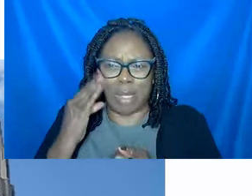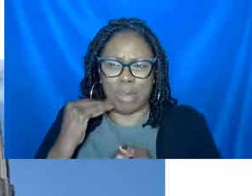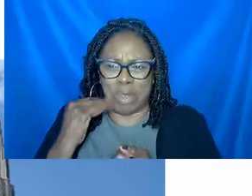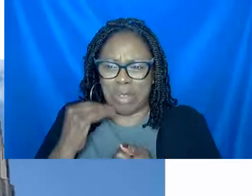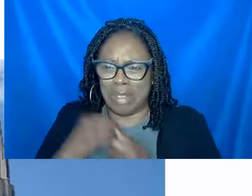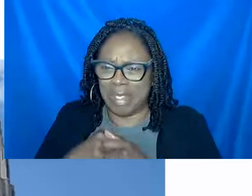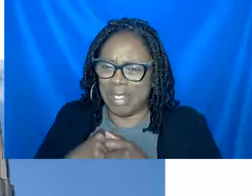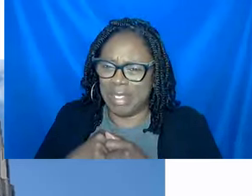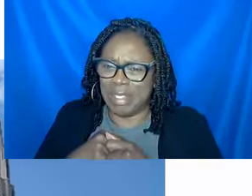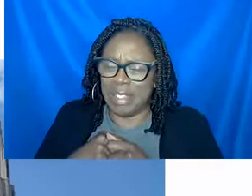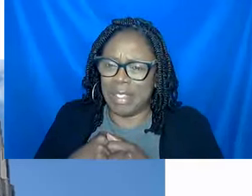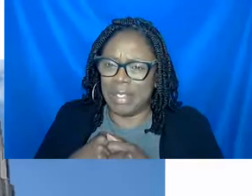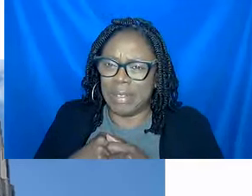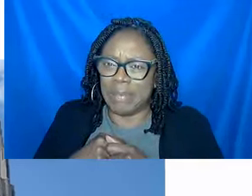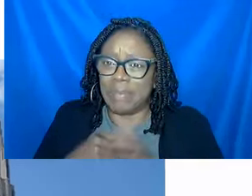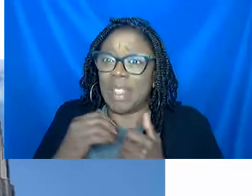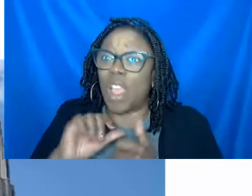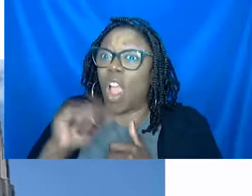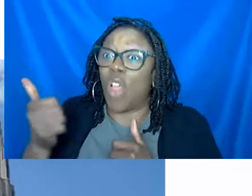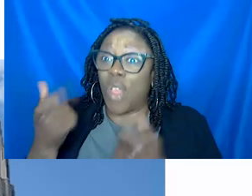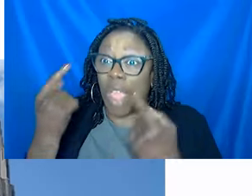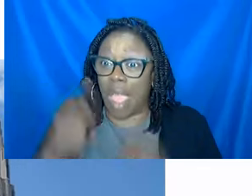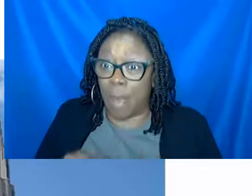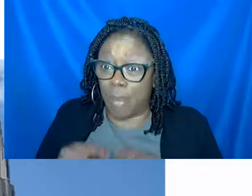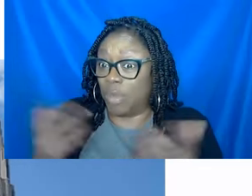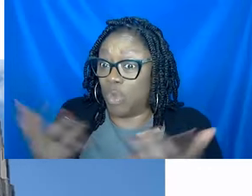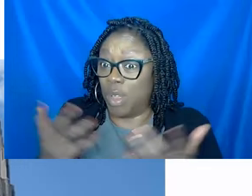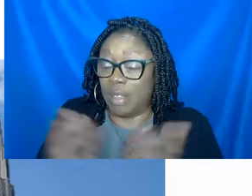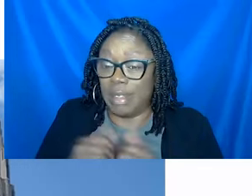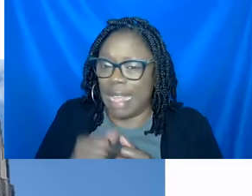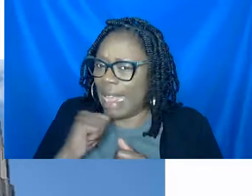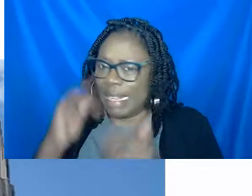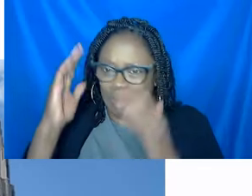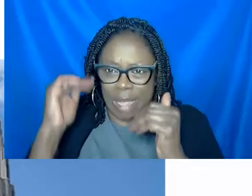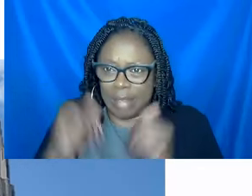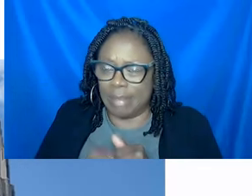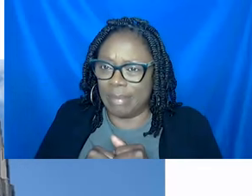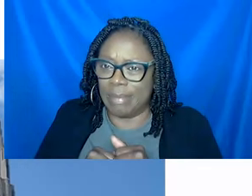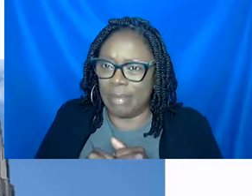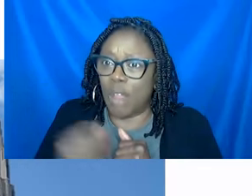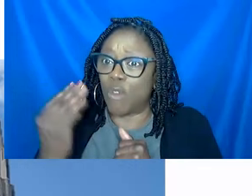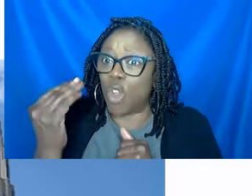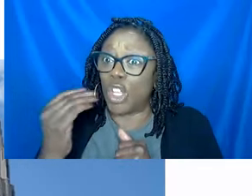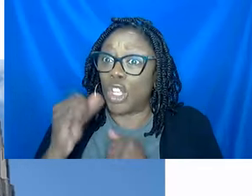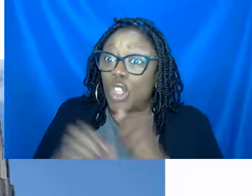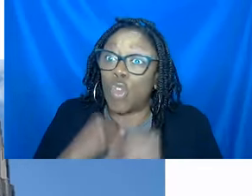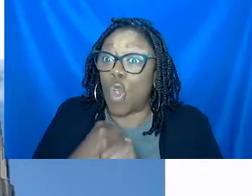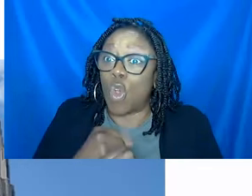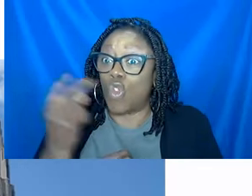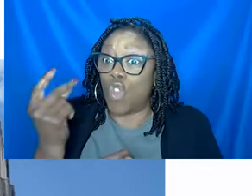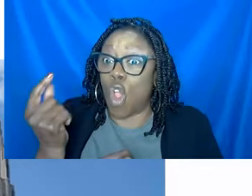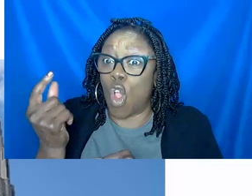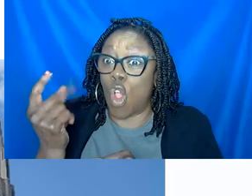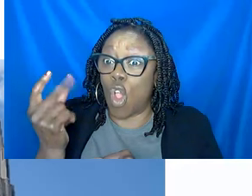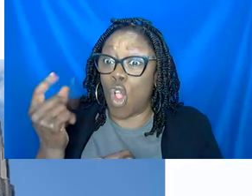doing this. And the other thing that happened was unanticipated. My 14-year-old dog, in January,